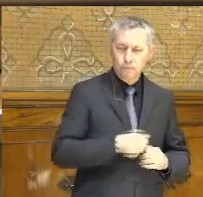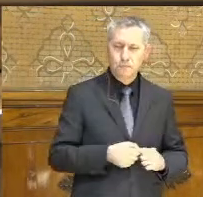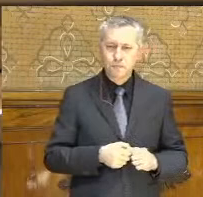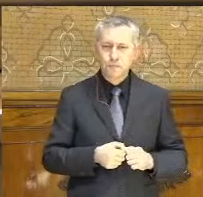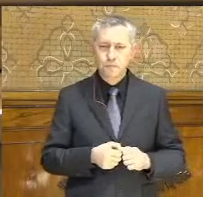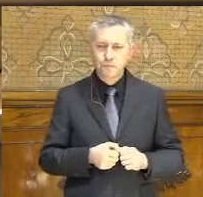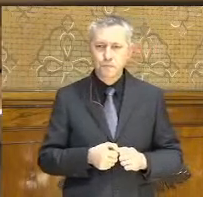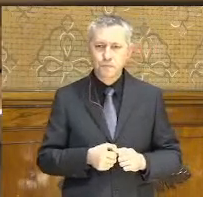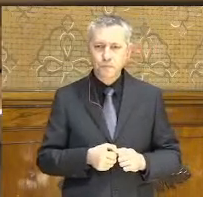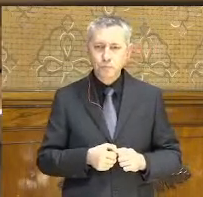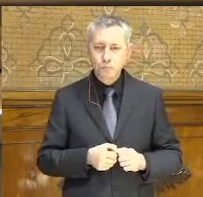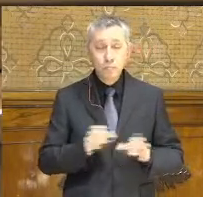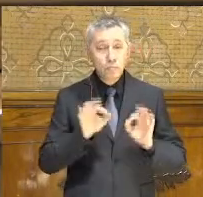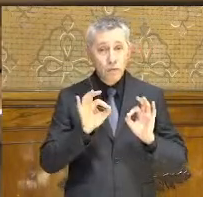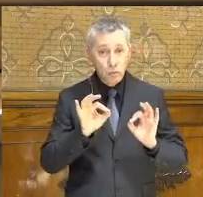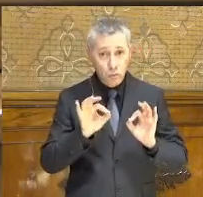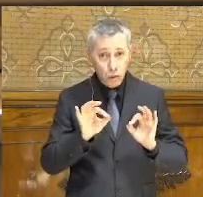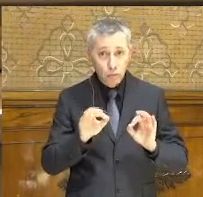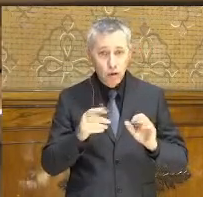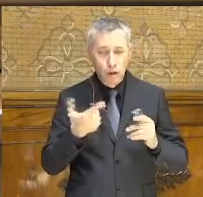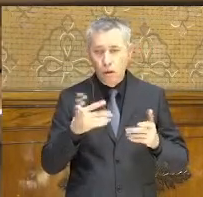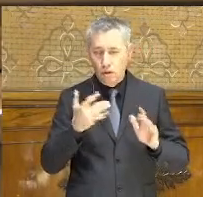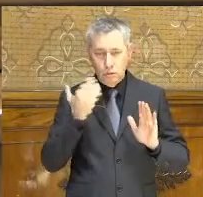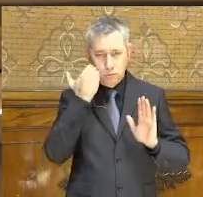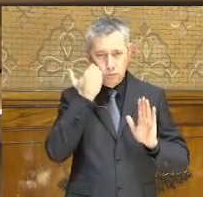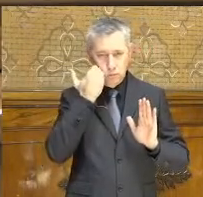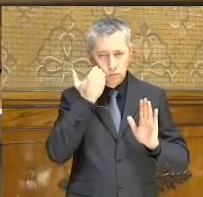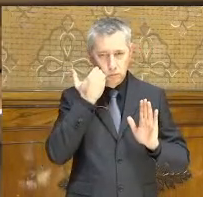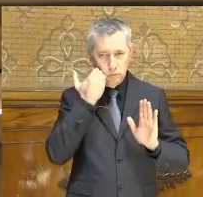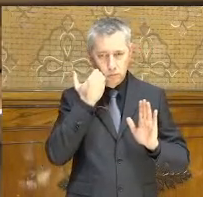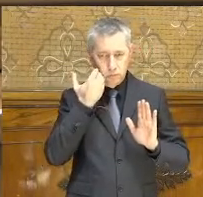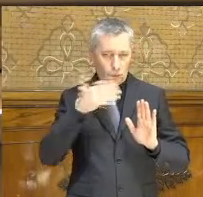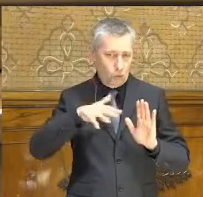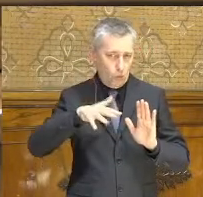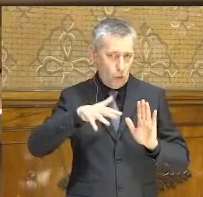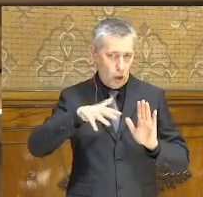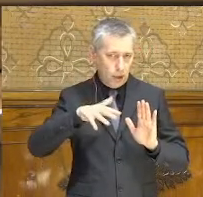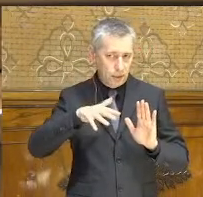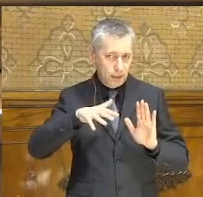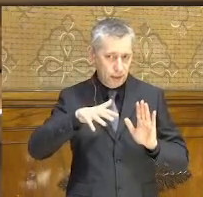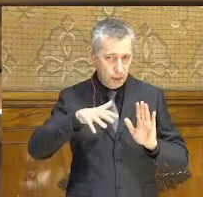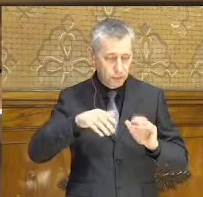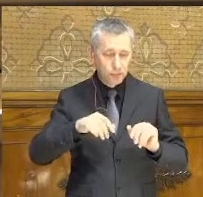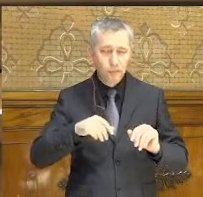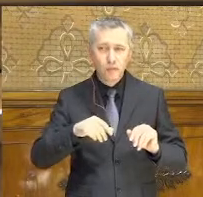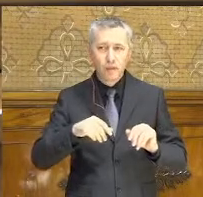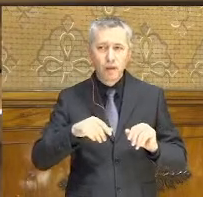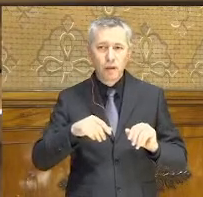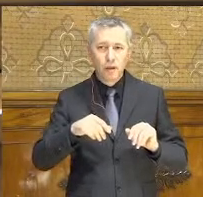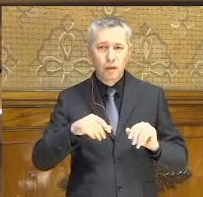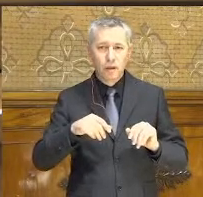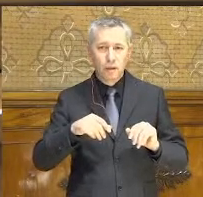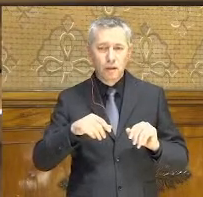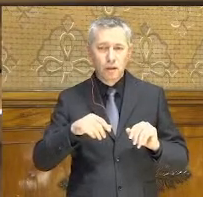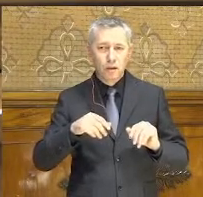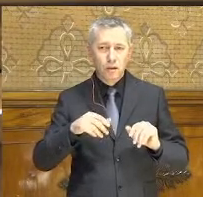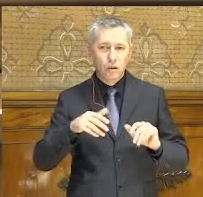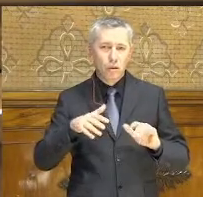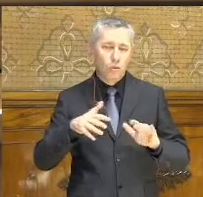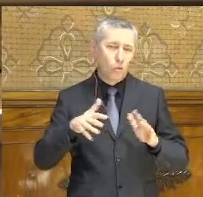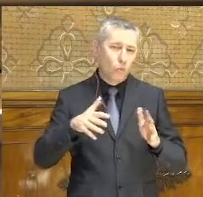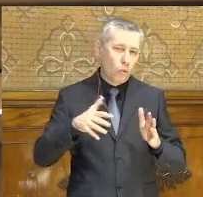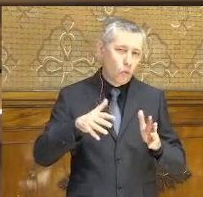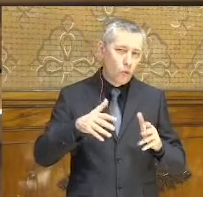on that borderline of Derrida and Levinas, and even Kant. Sure. And even Kant.